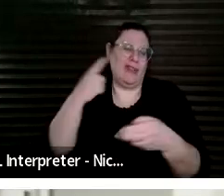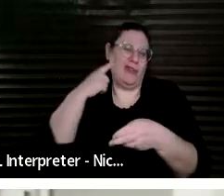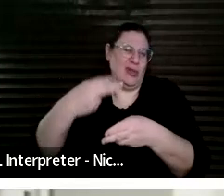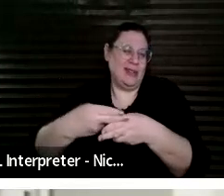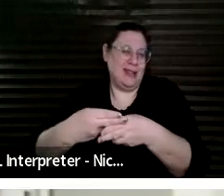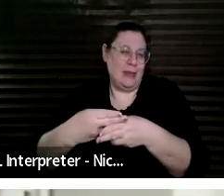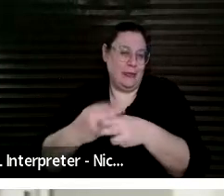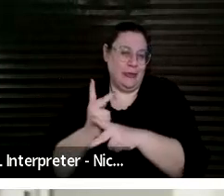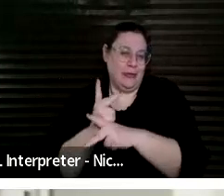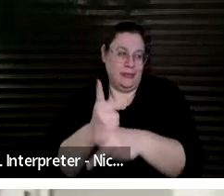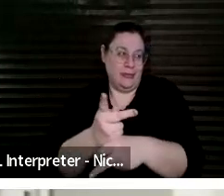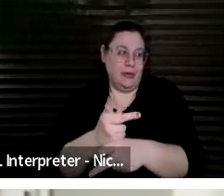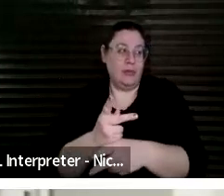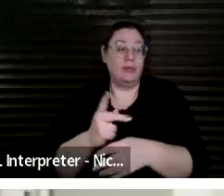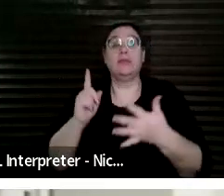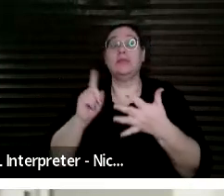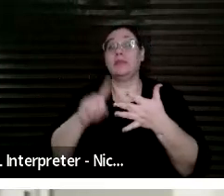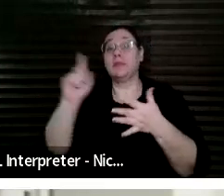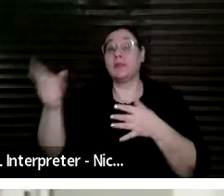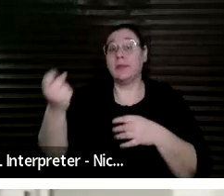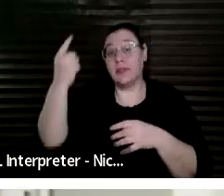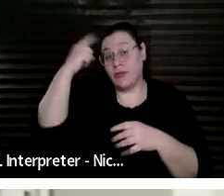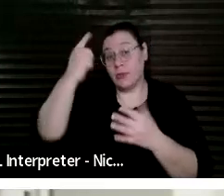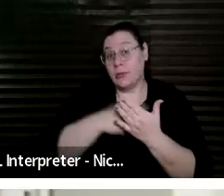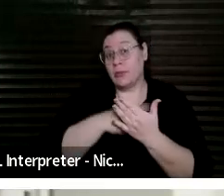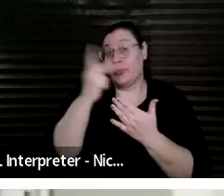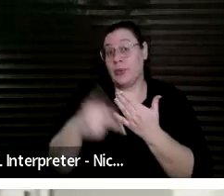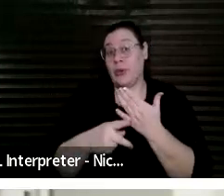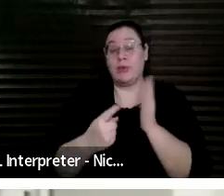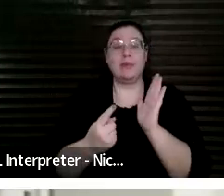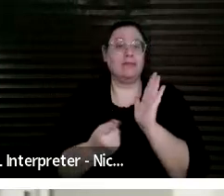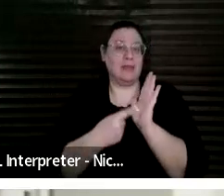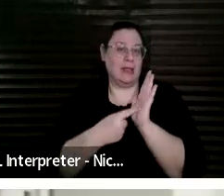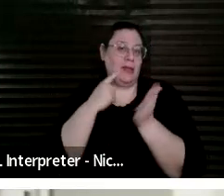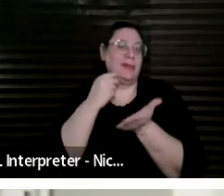sometimes fund home modification and assistive technology.